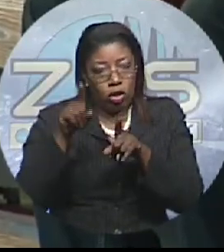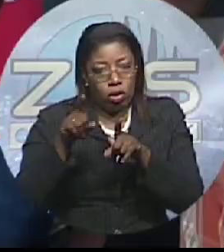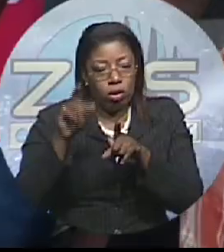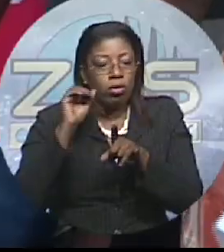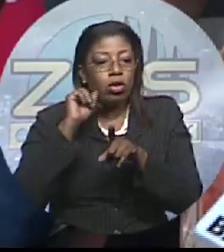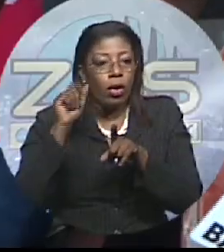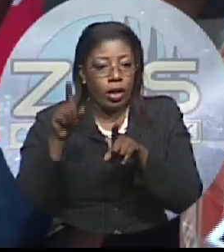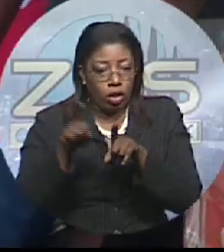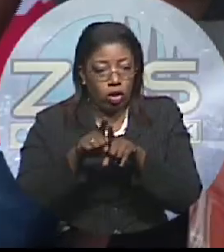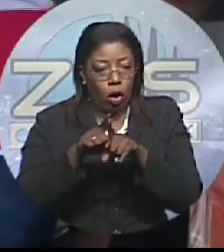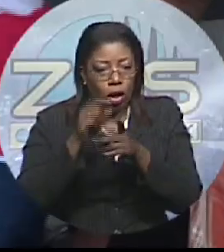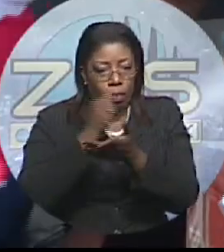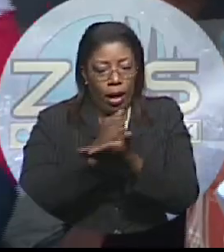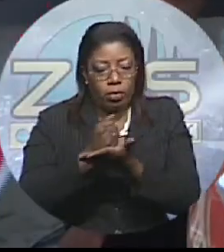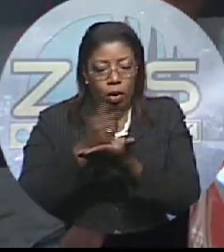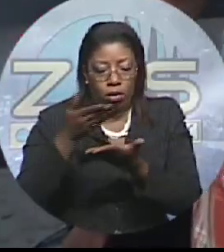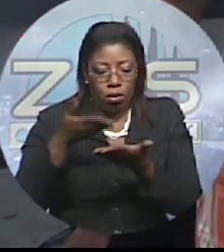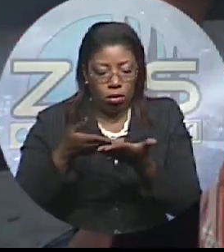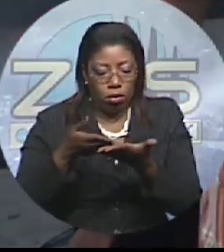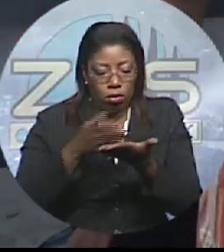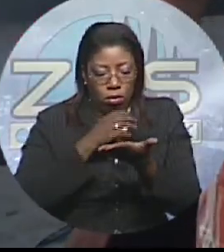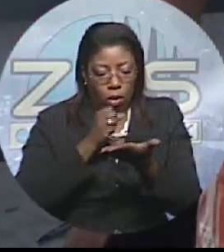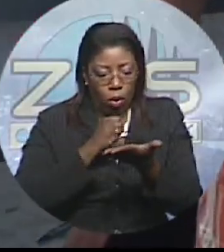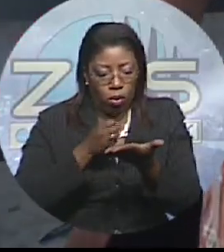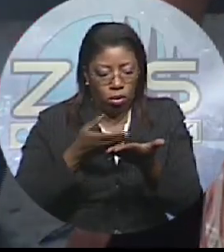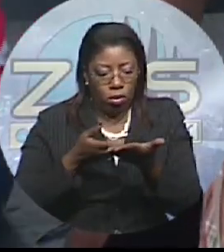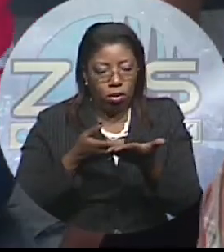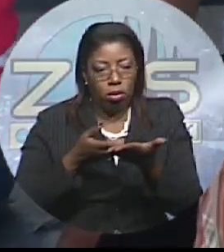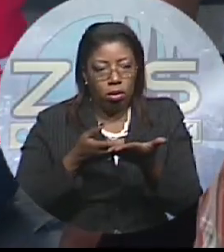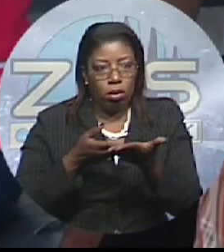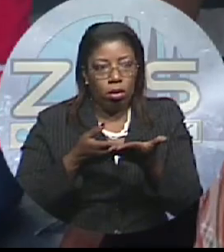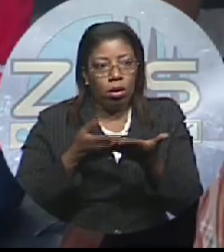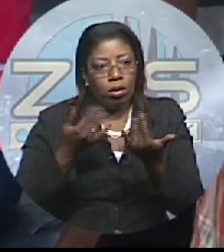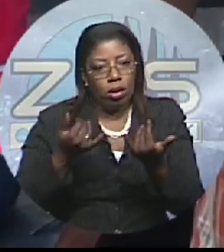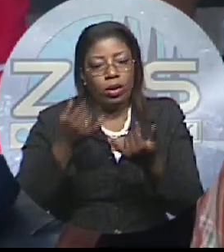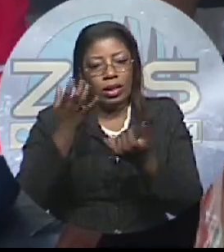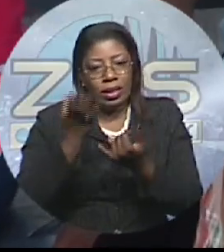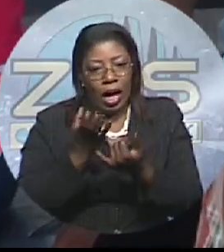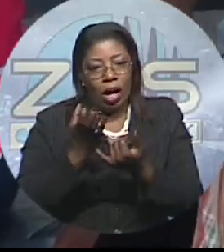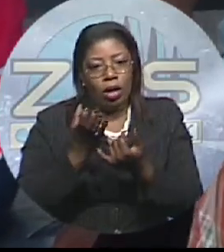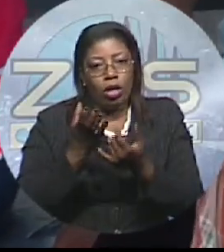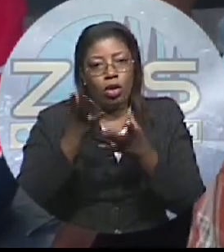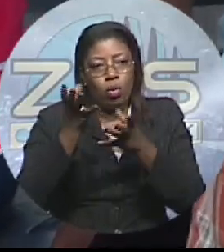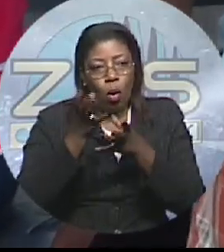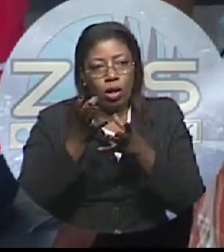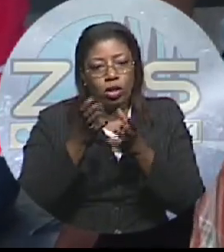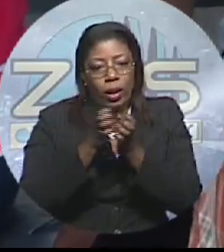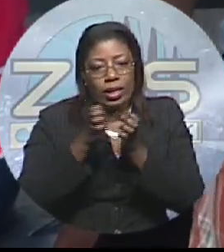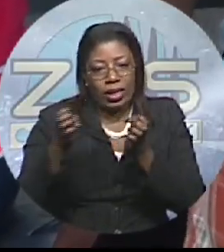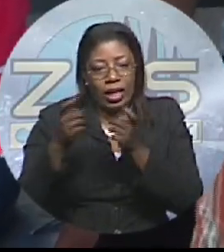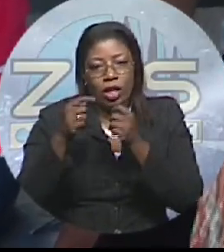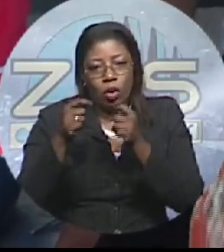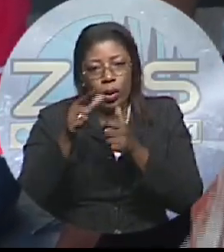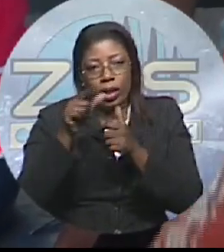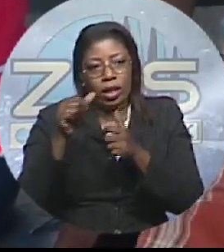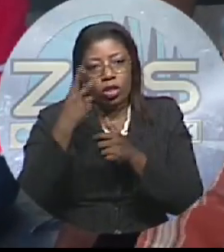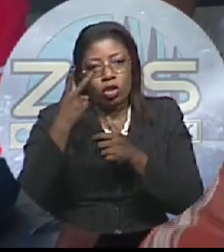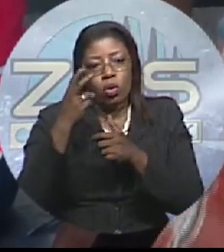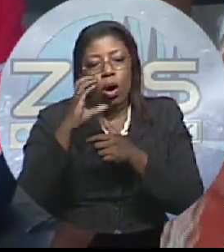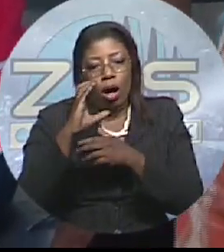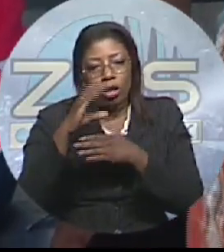outdated. Now they told me if I wanted extended, it's $200. I don't feel it's